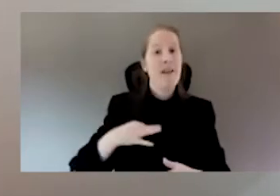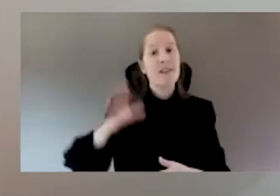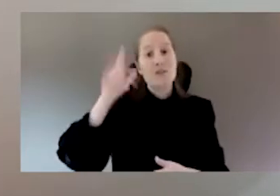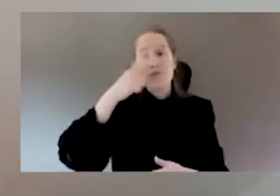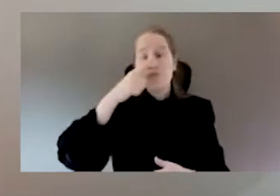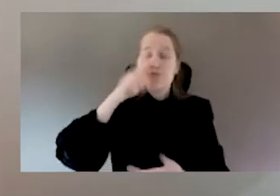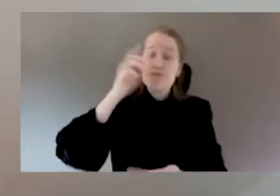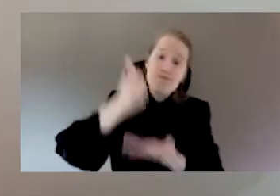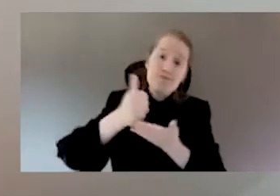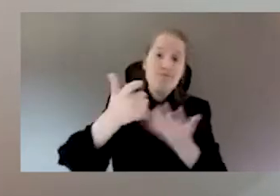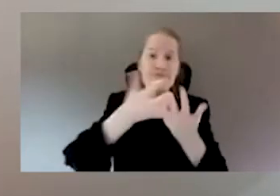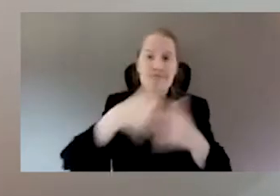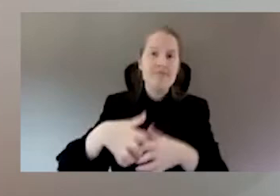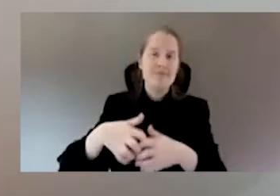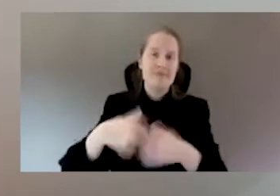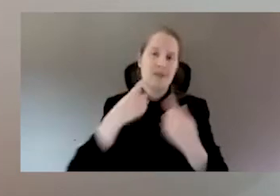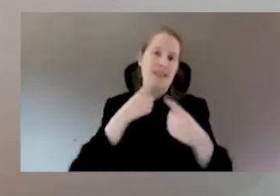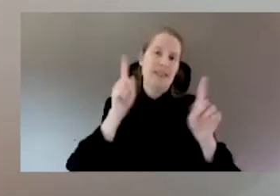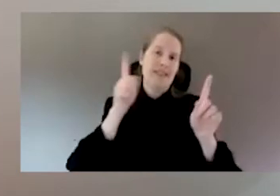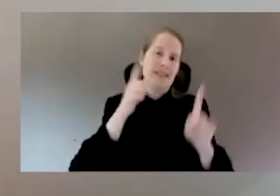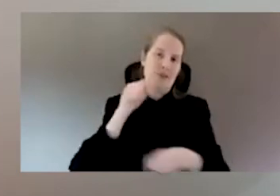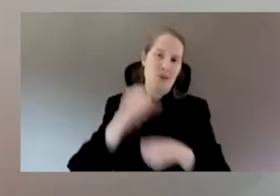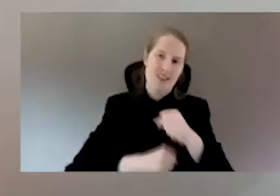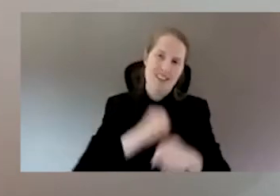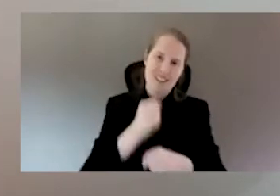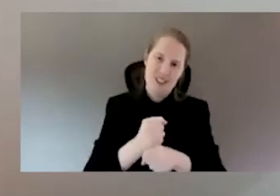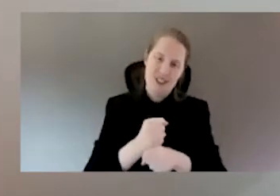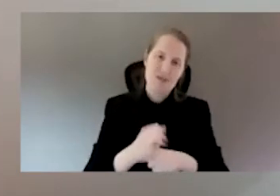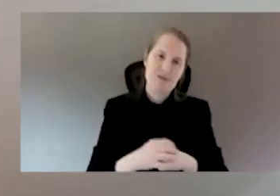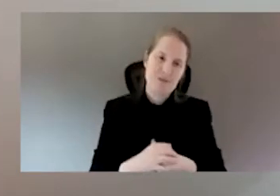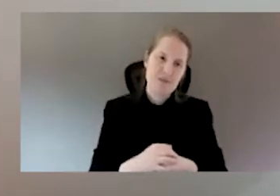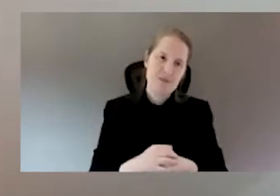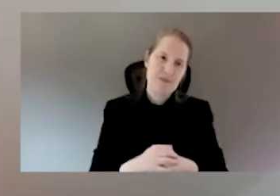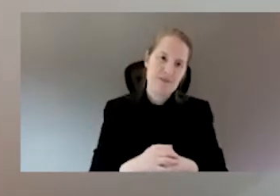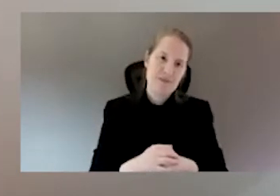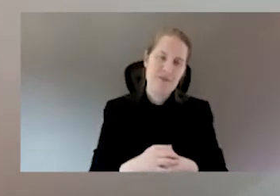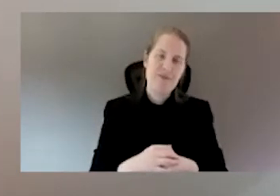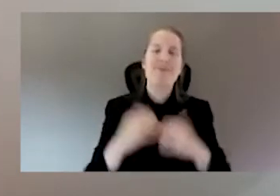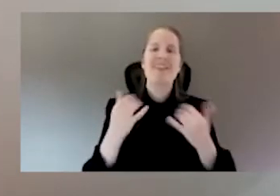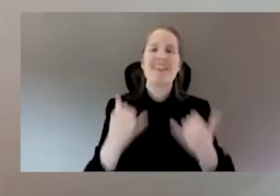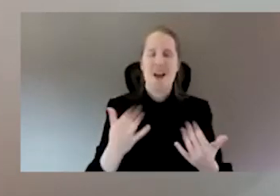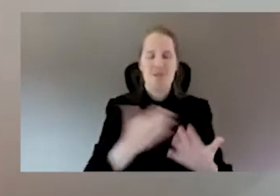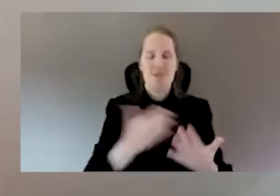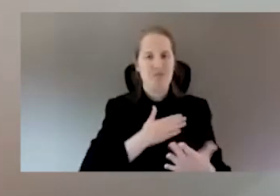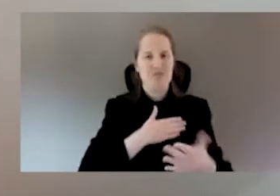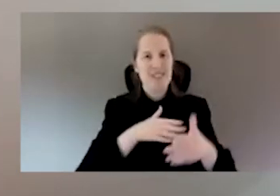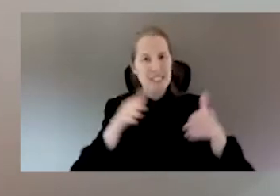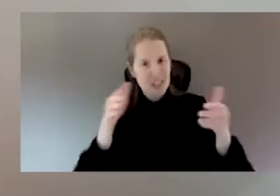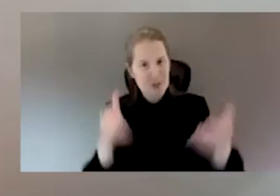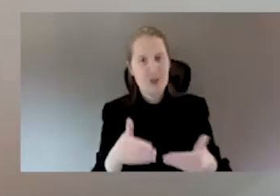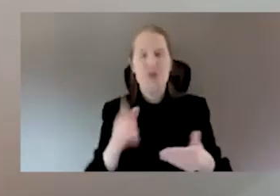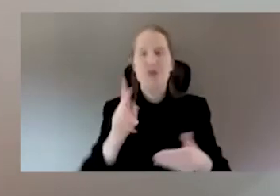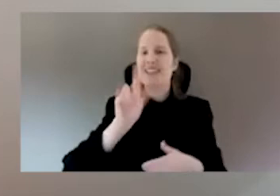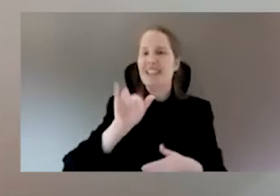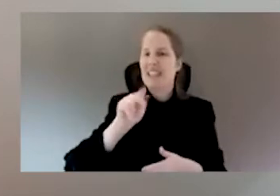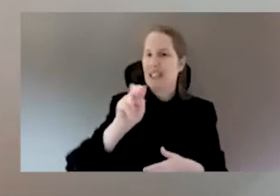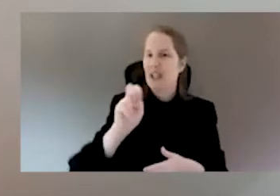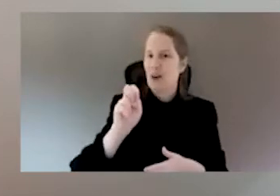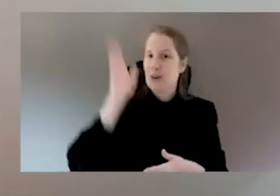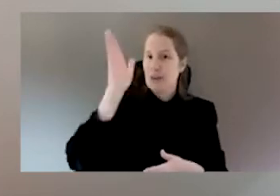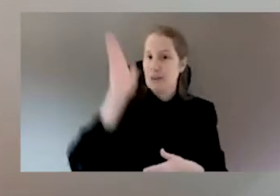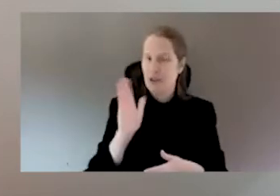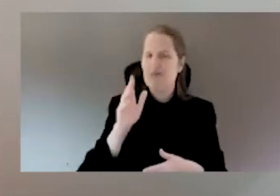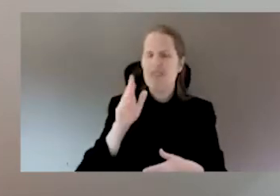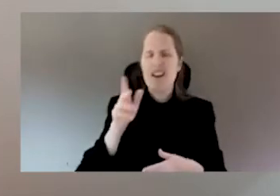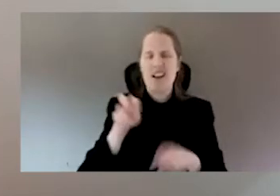this a success this year. I'm now pleased to introduce and welcome our keynote speaker and panel facilitator,